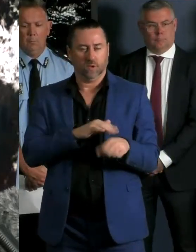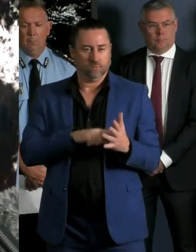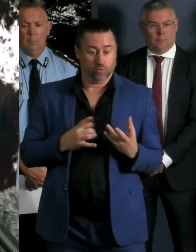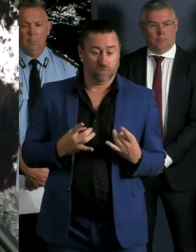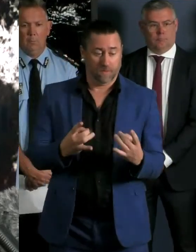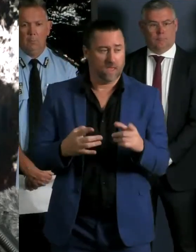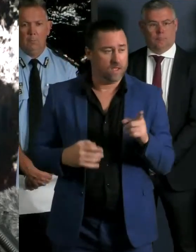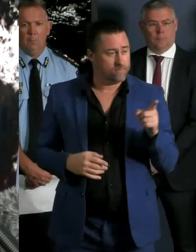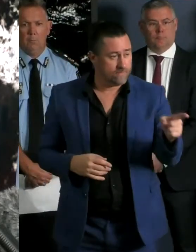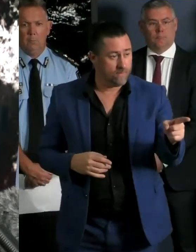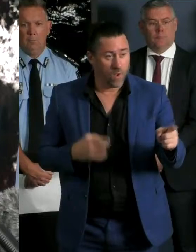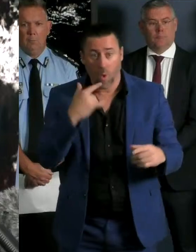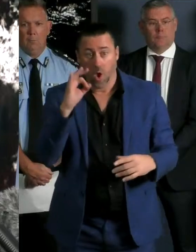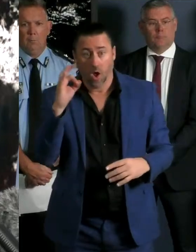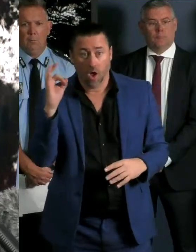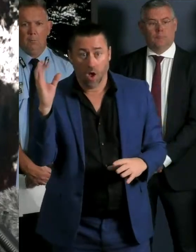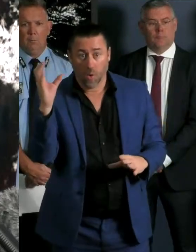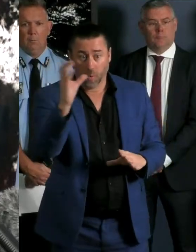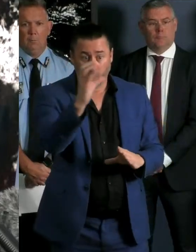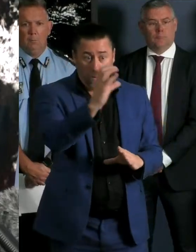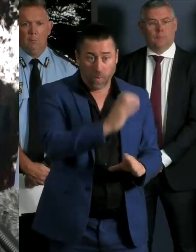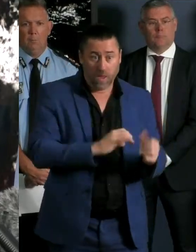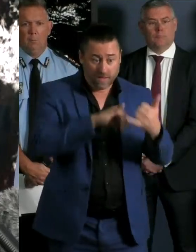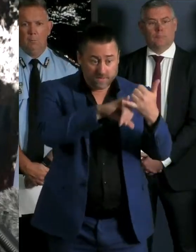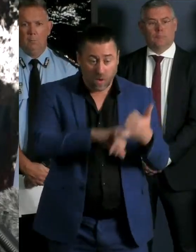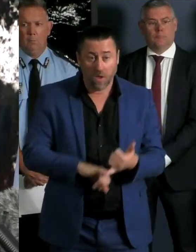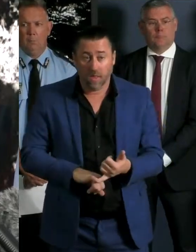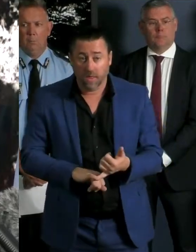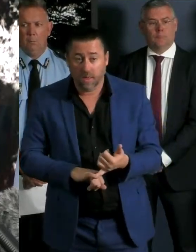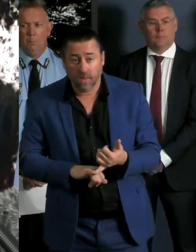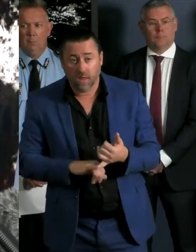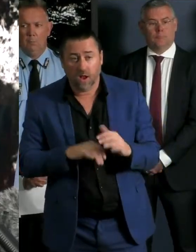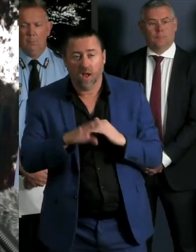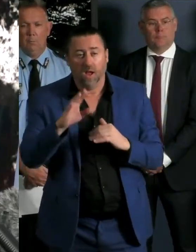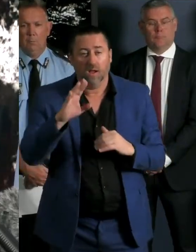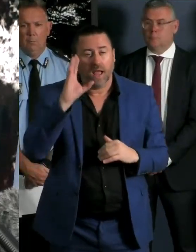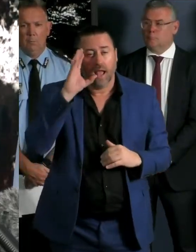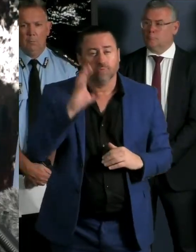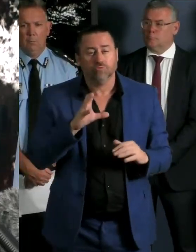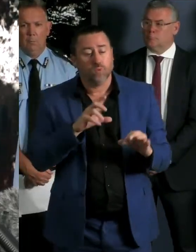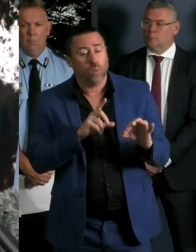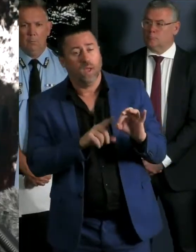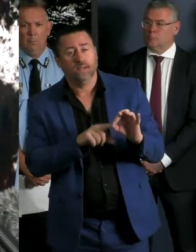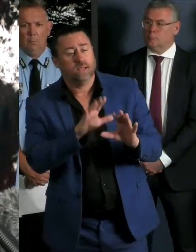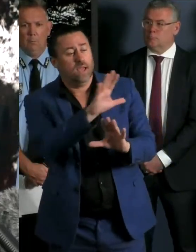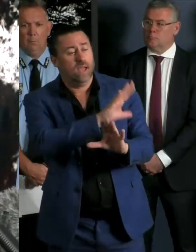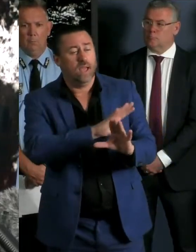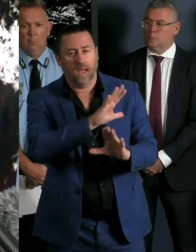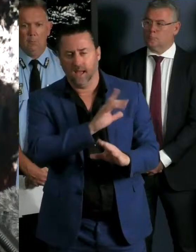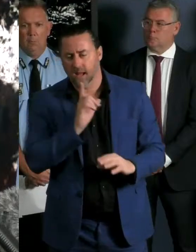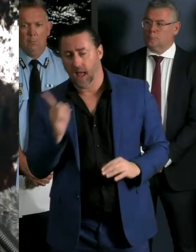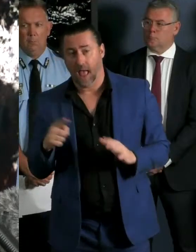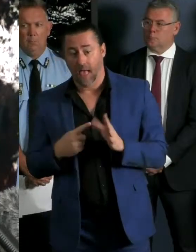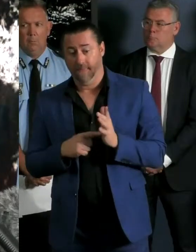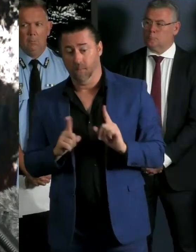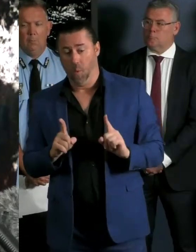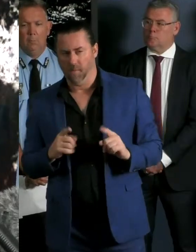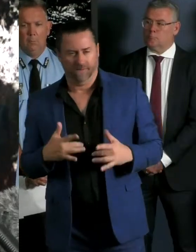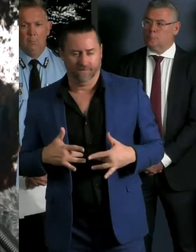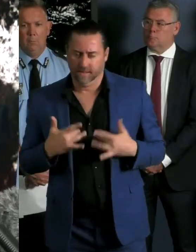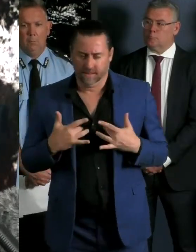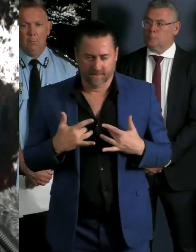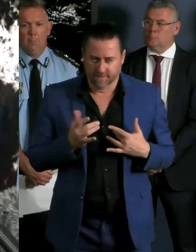no indication it might swing south and move over outback parts of Queensland into the southeast? At this stage, the most